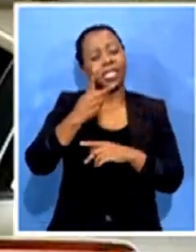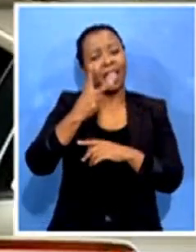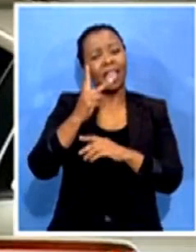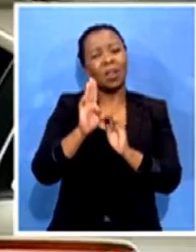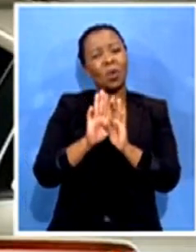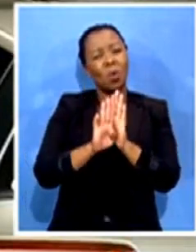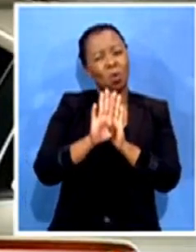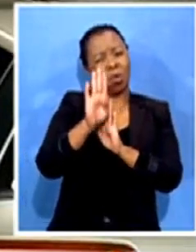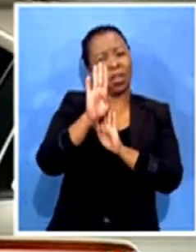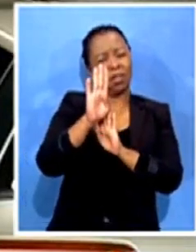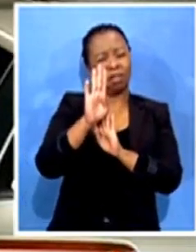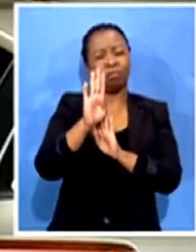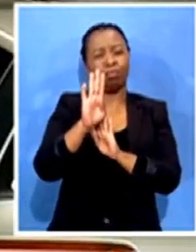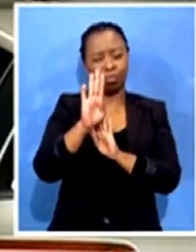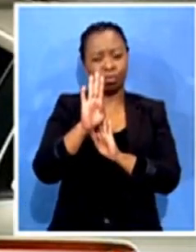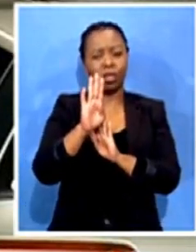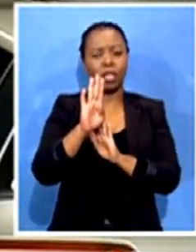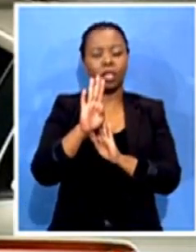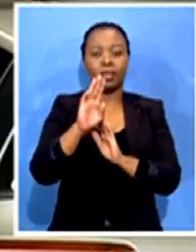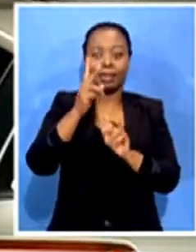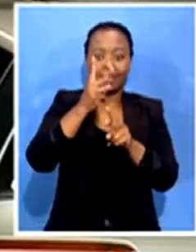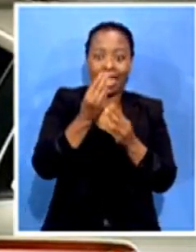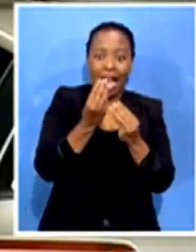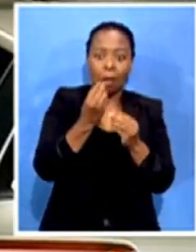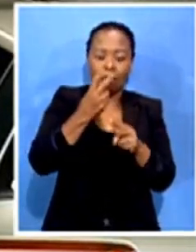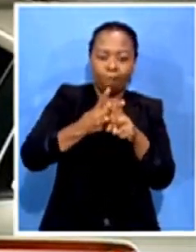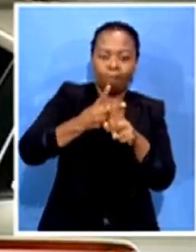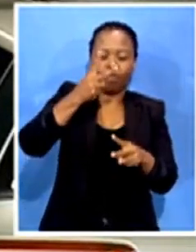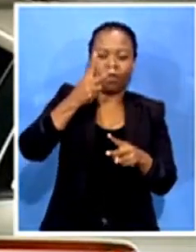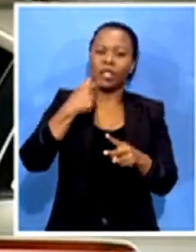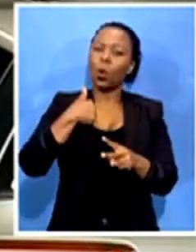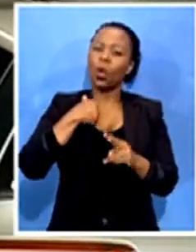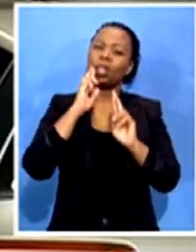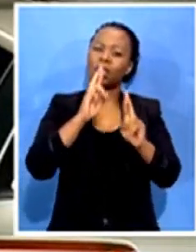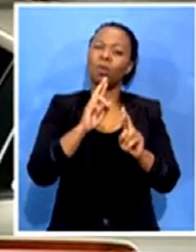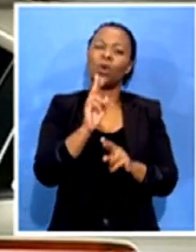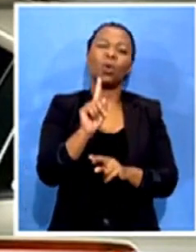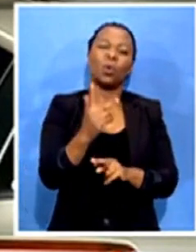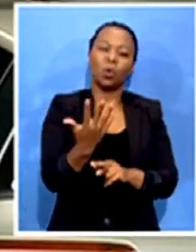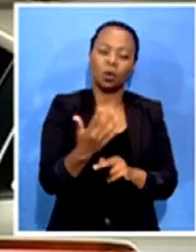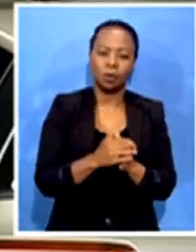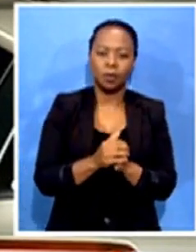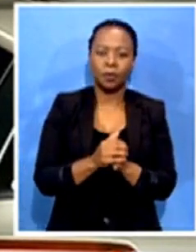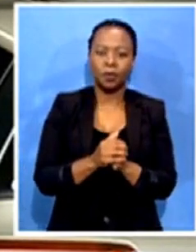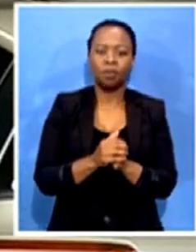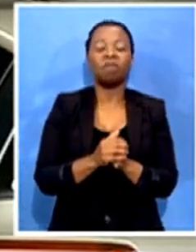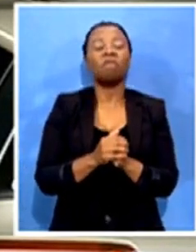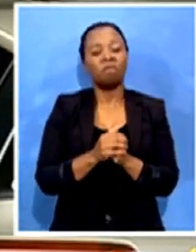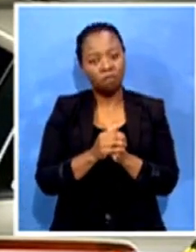of doubling the numbers? What is our response? Certainly we have more beds than we had